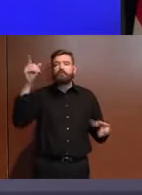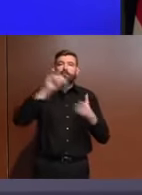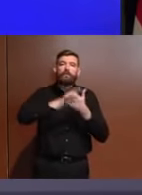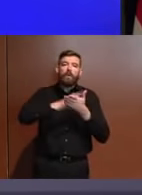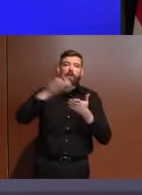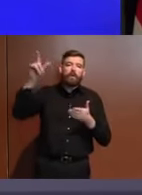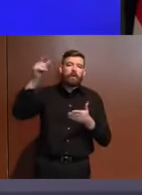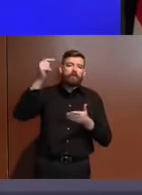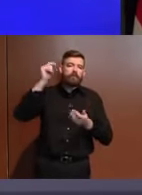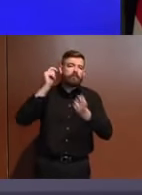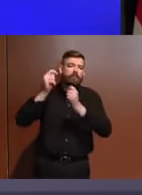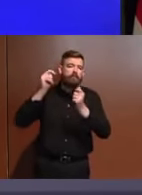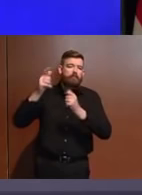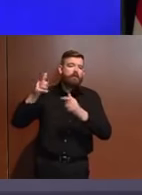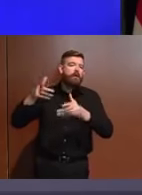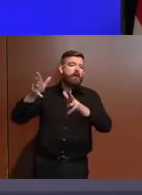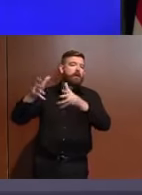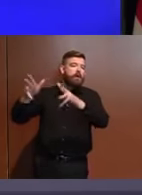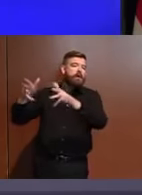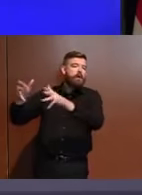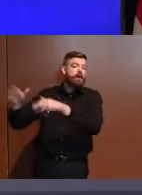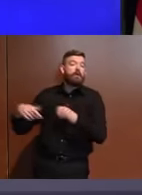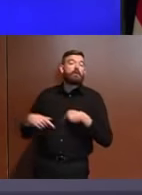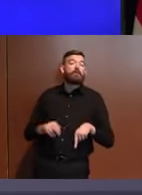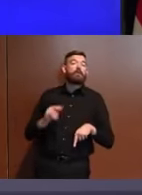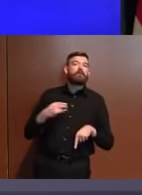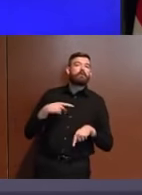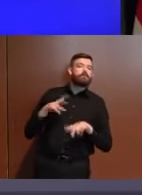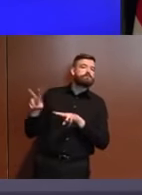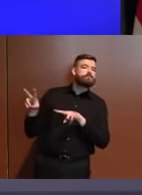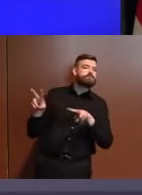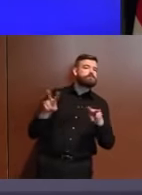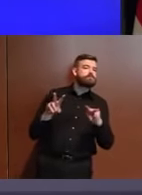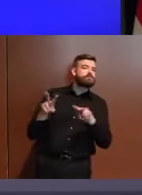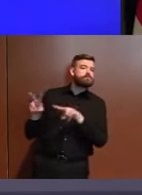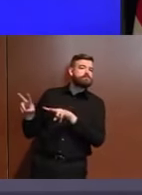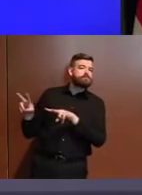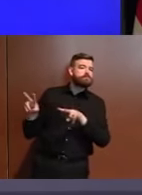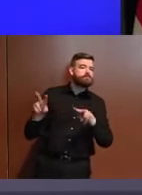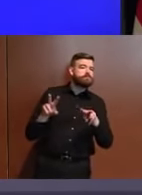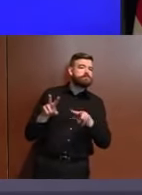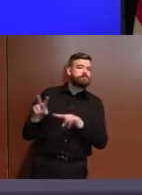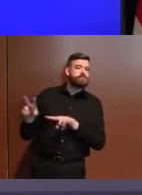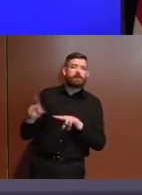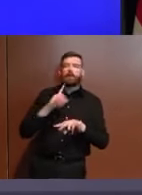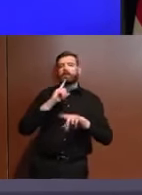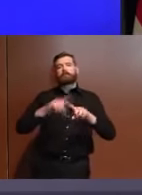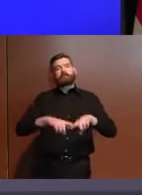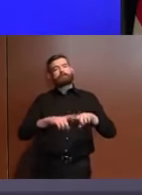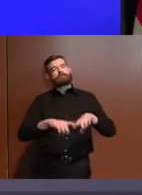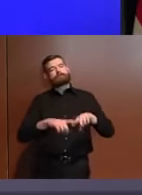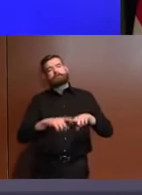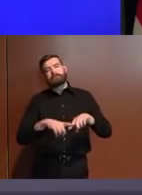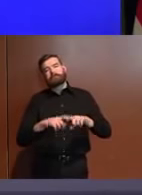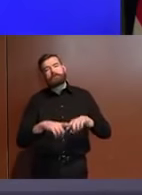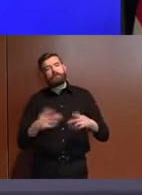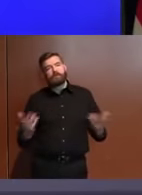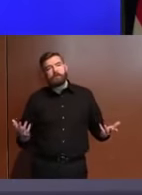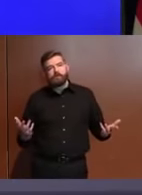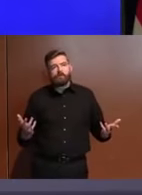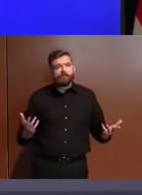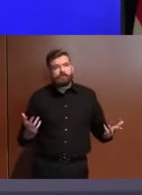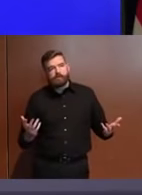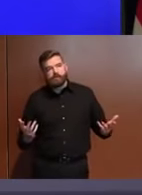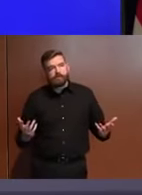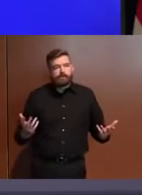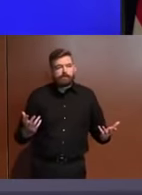allowances. We're constantly looking at, and this is iterative as you can imagine, whether or not we are, whether or not